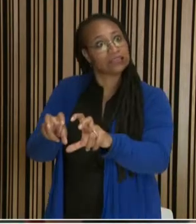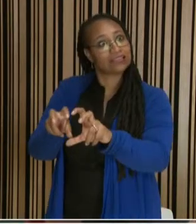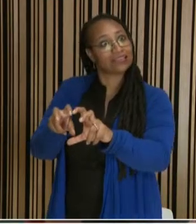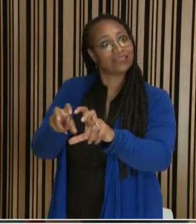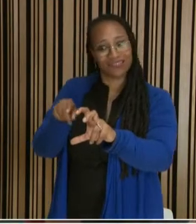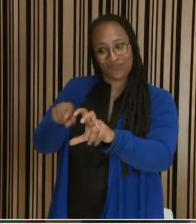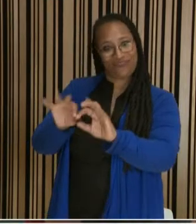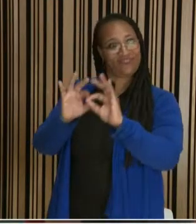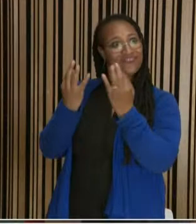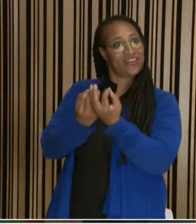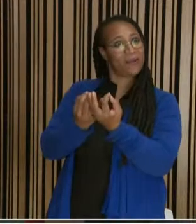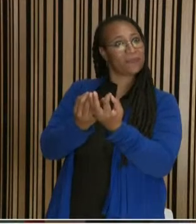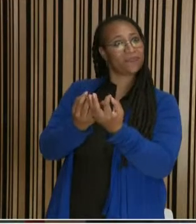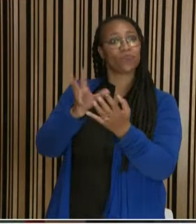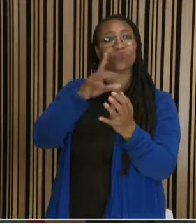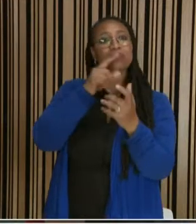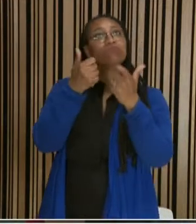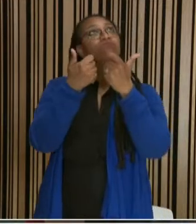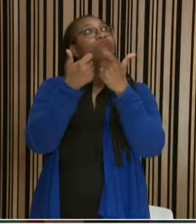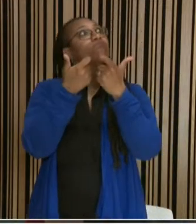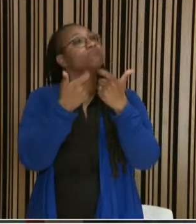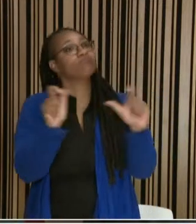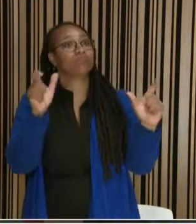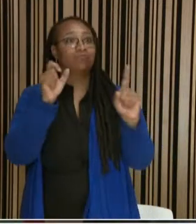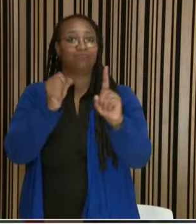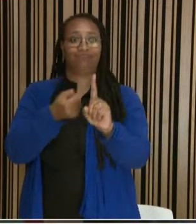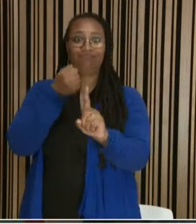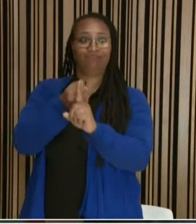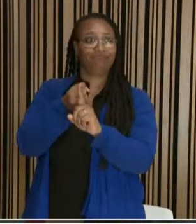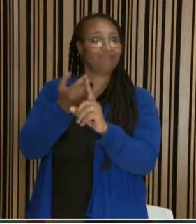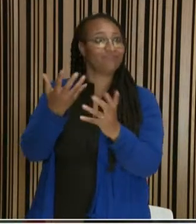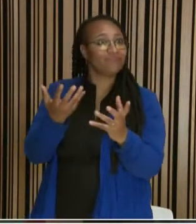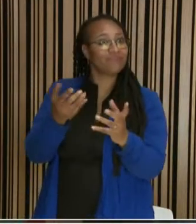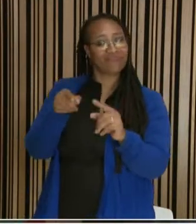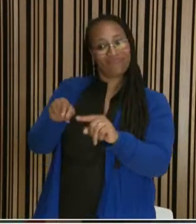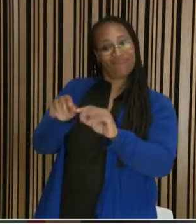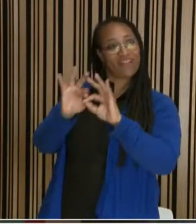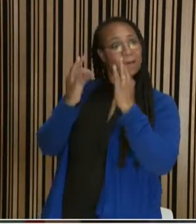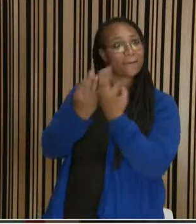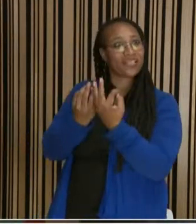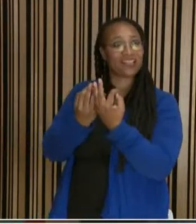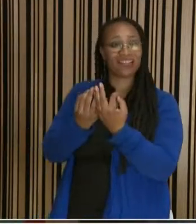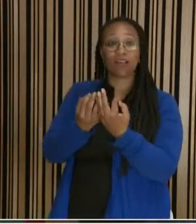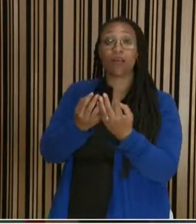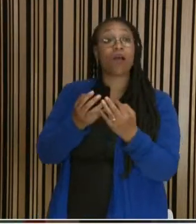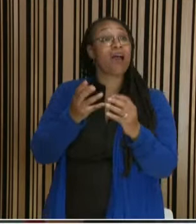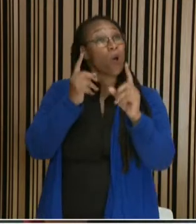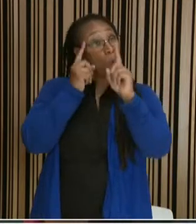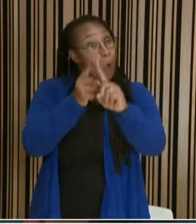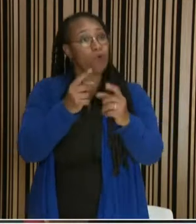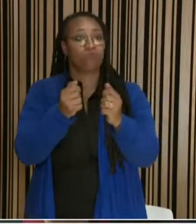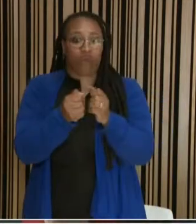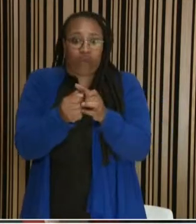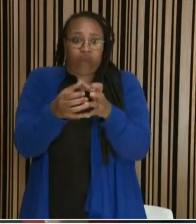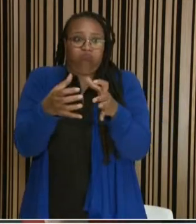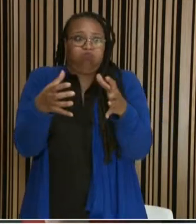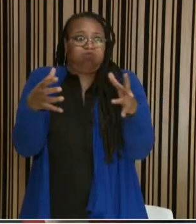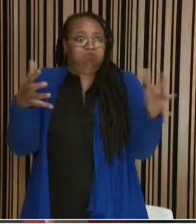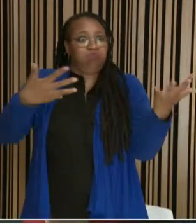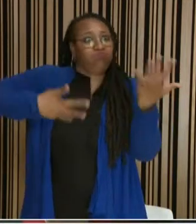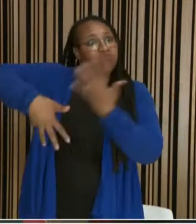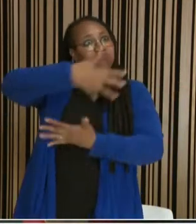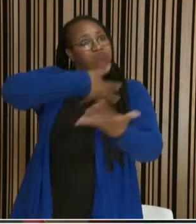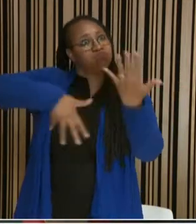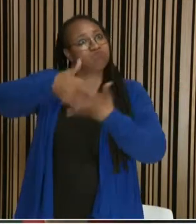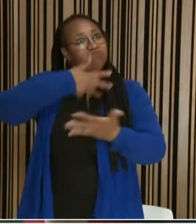hugely important to how we grow. So the figure that you referred to, Martin,